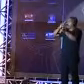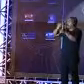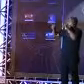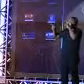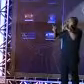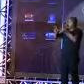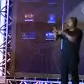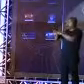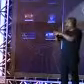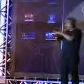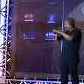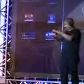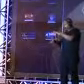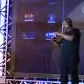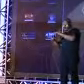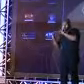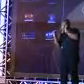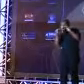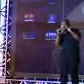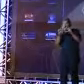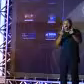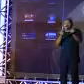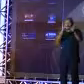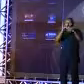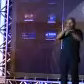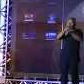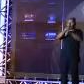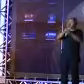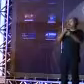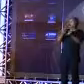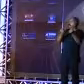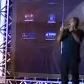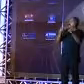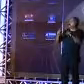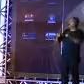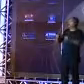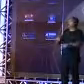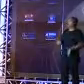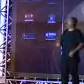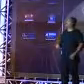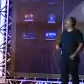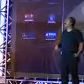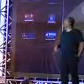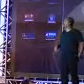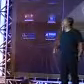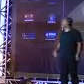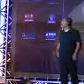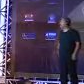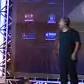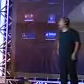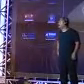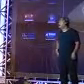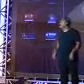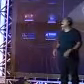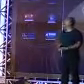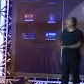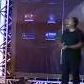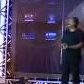have fundamentally major powers in the world.